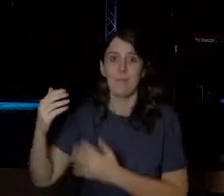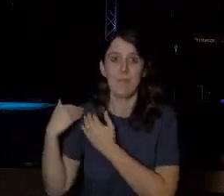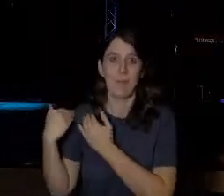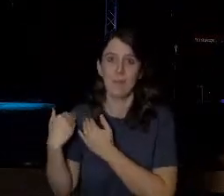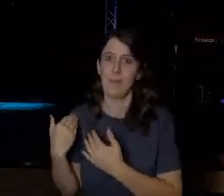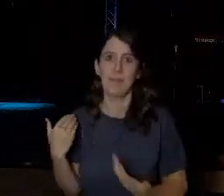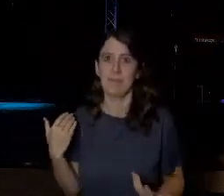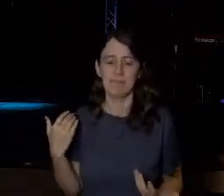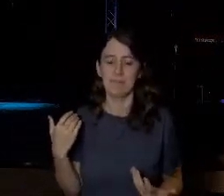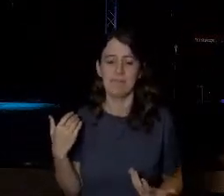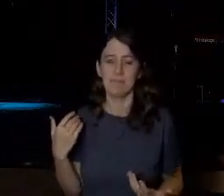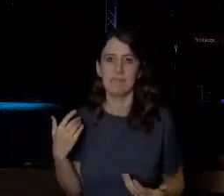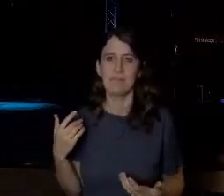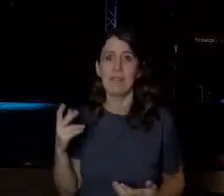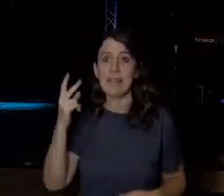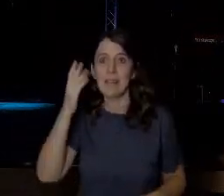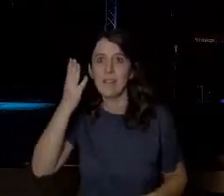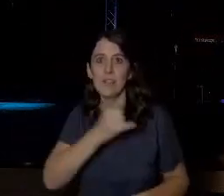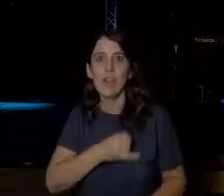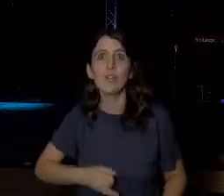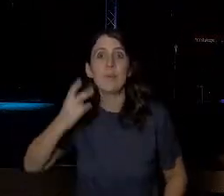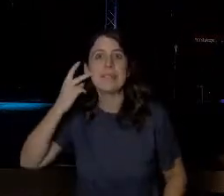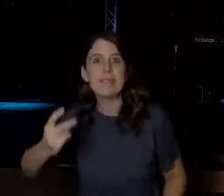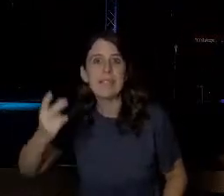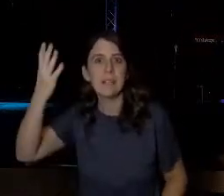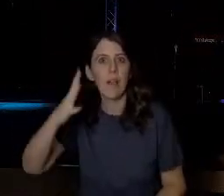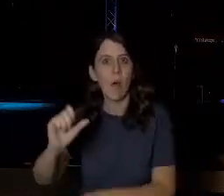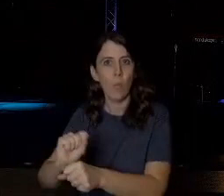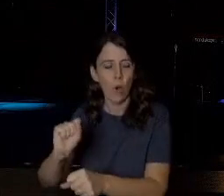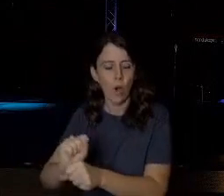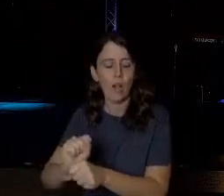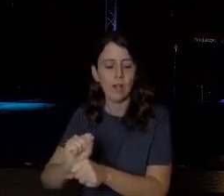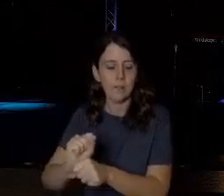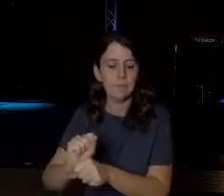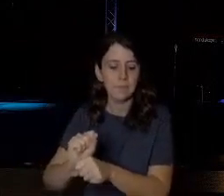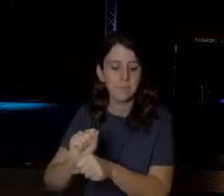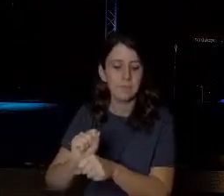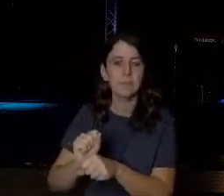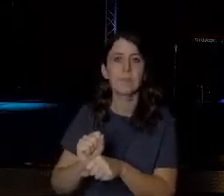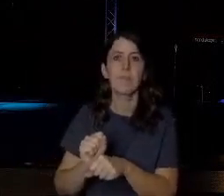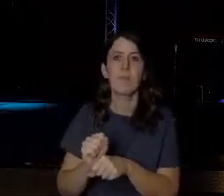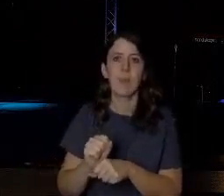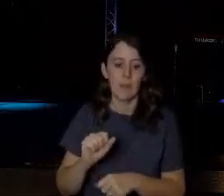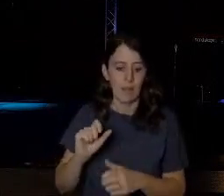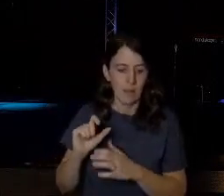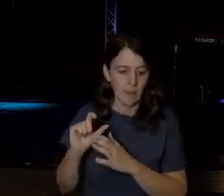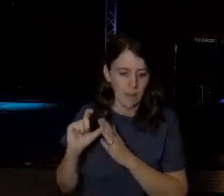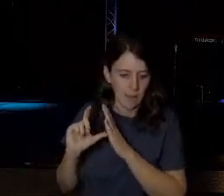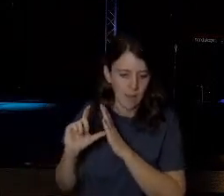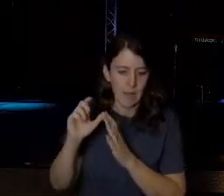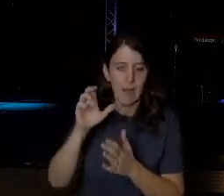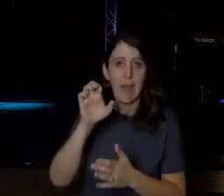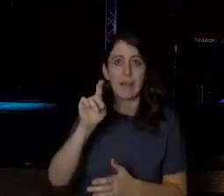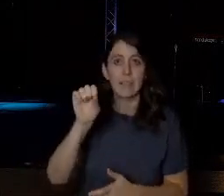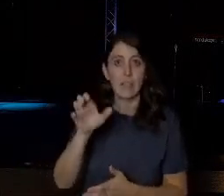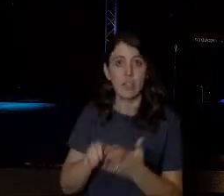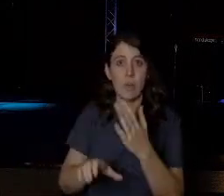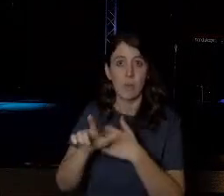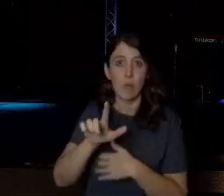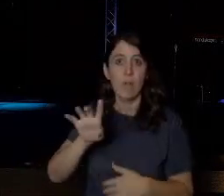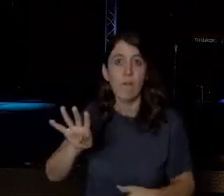this. In Exodus chapter 24, verse 13, Joshua actually goes up the mountain with Moses to get the two